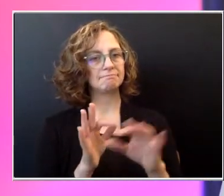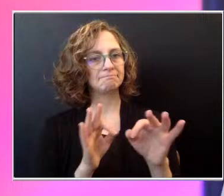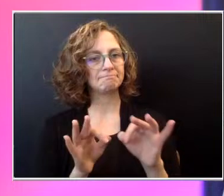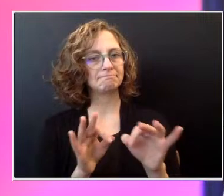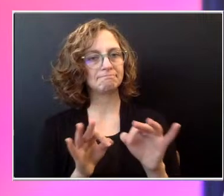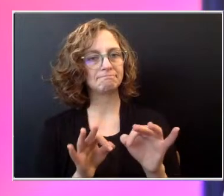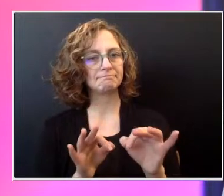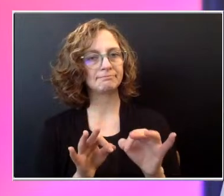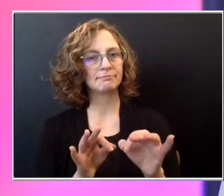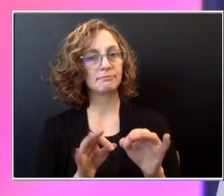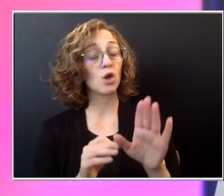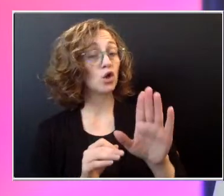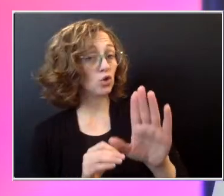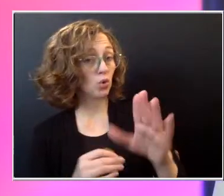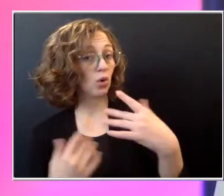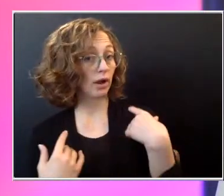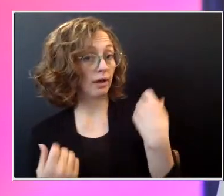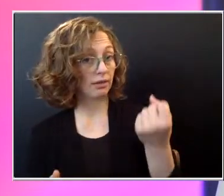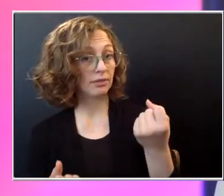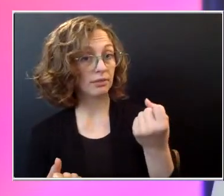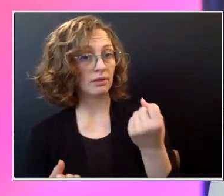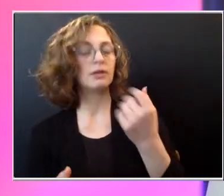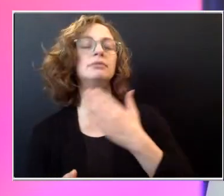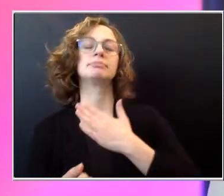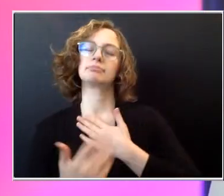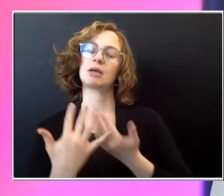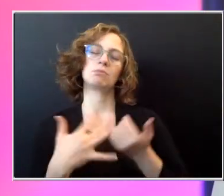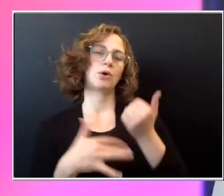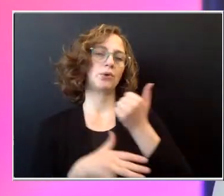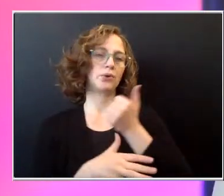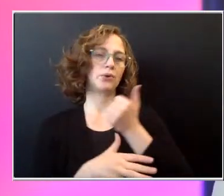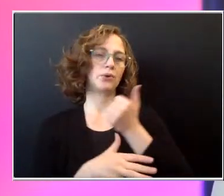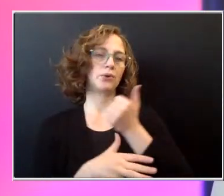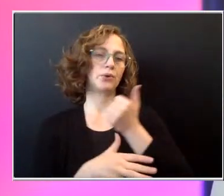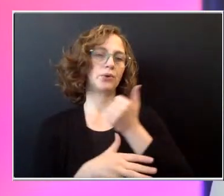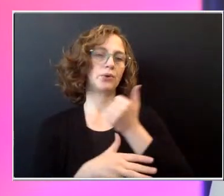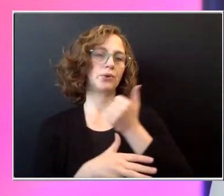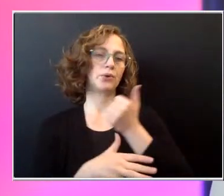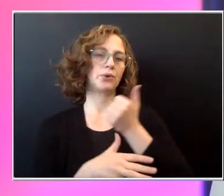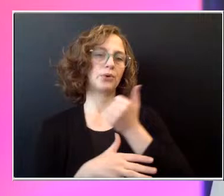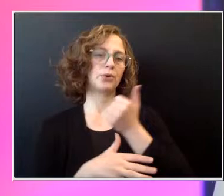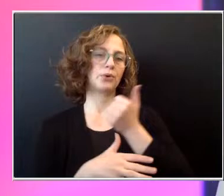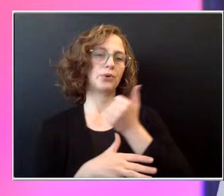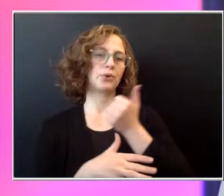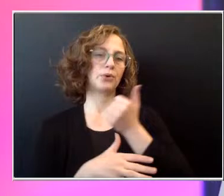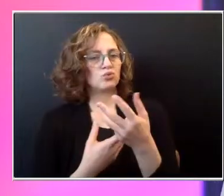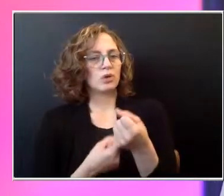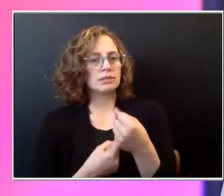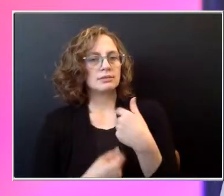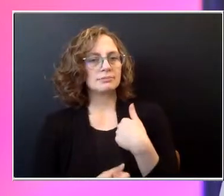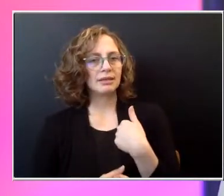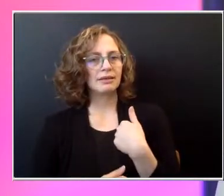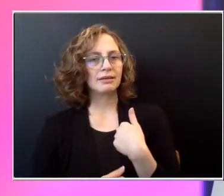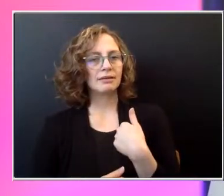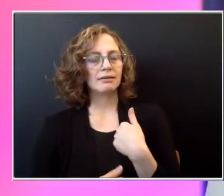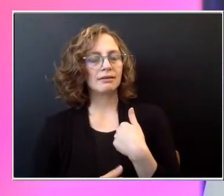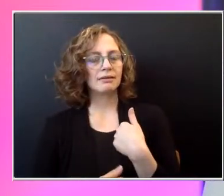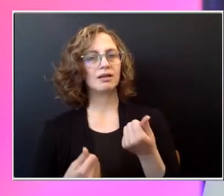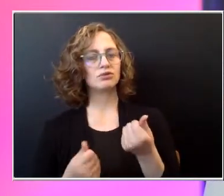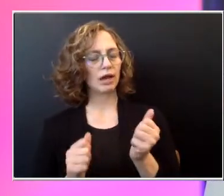my priority. And I want them to feel like they can trust me, and just try to be open